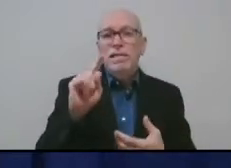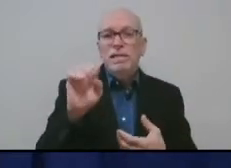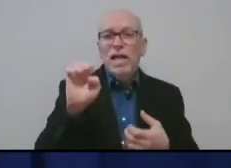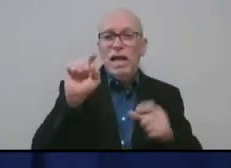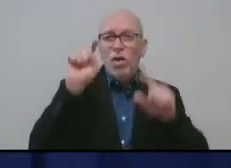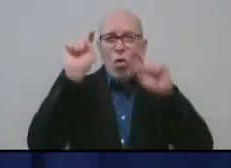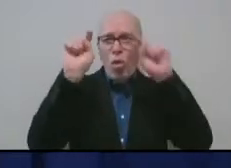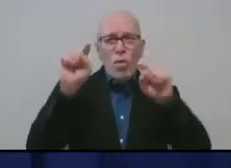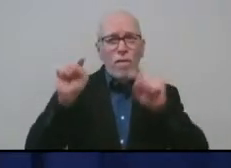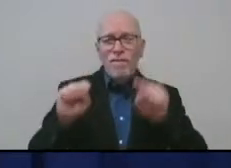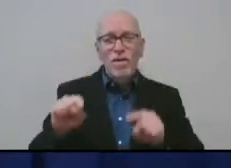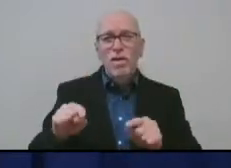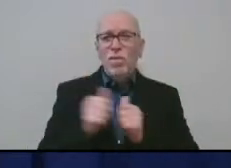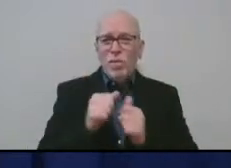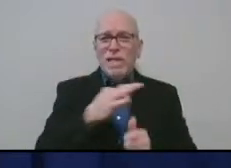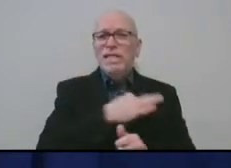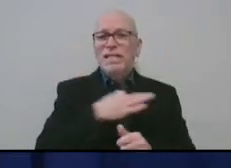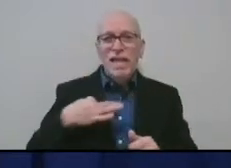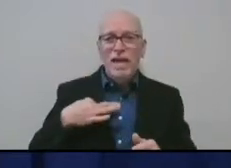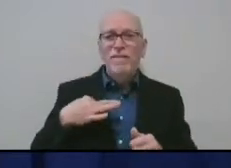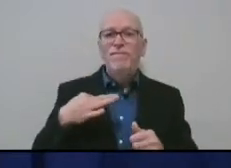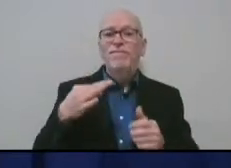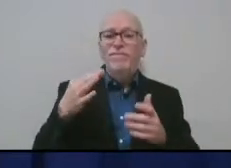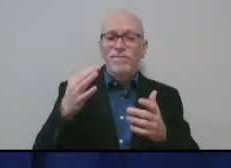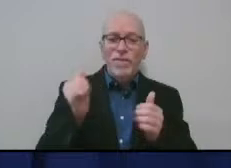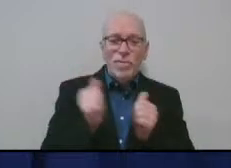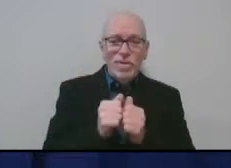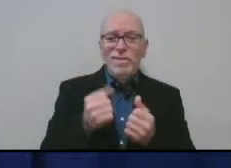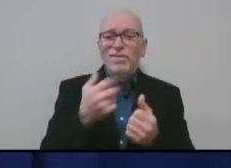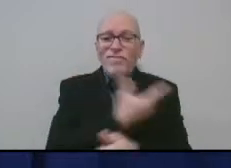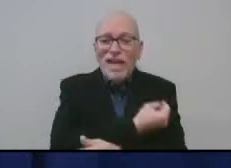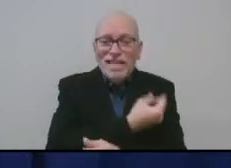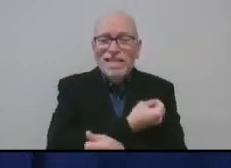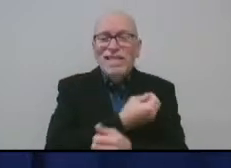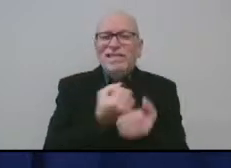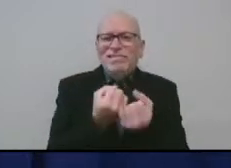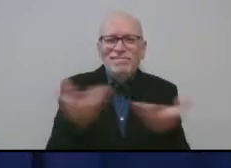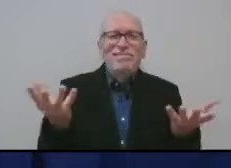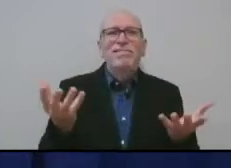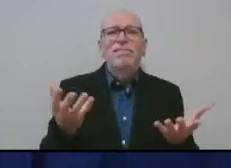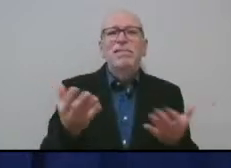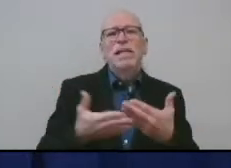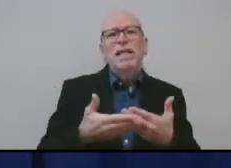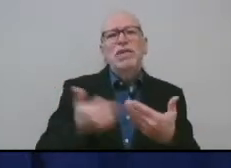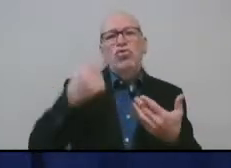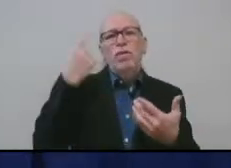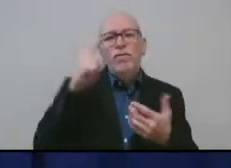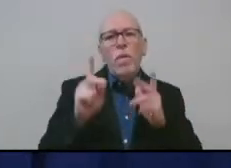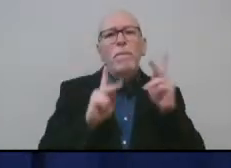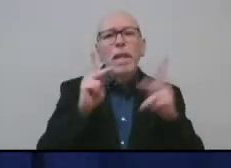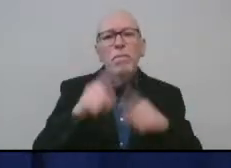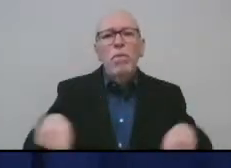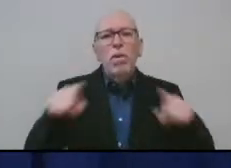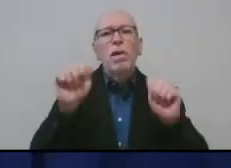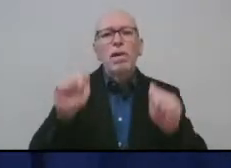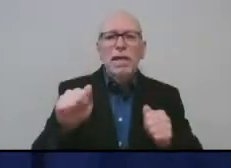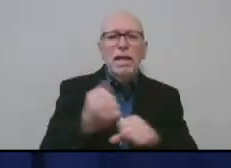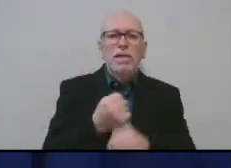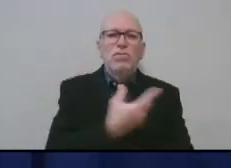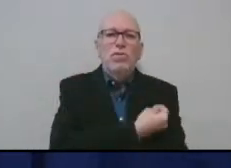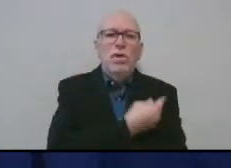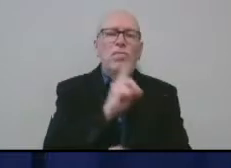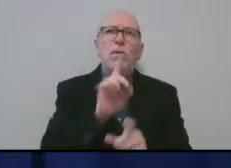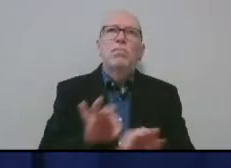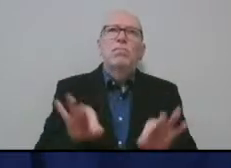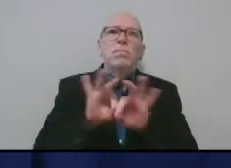are staffed with as much vaccine as we can give them, that is a much easier thing for our Hoosiers to get there. And that's really critical at